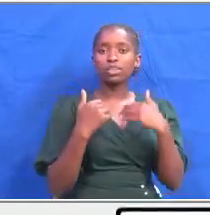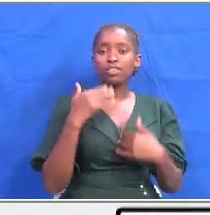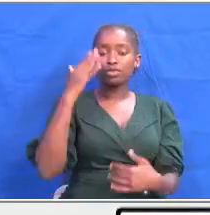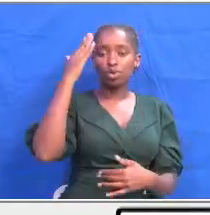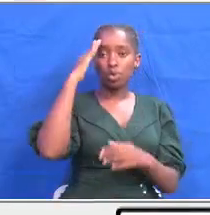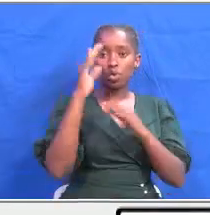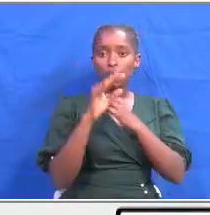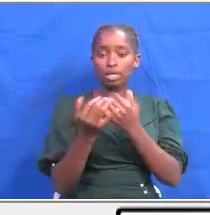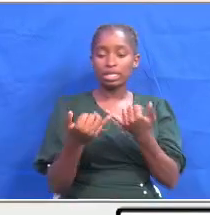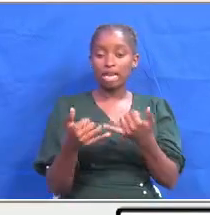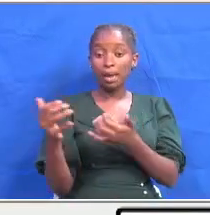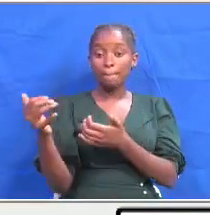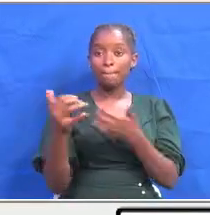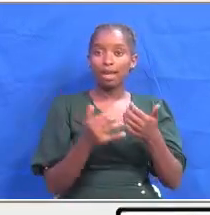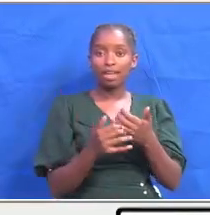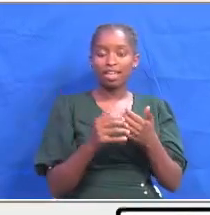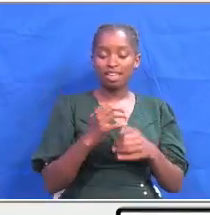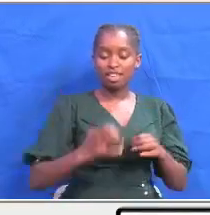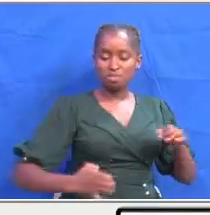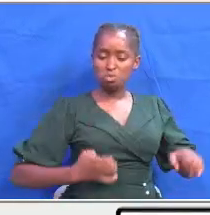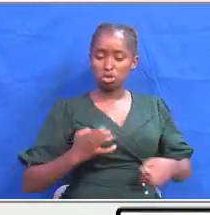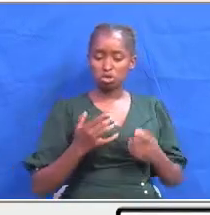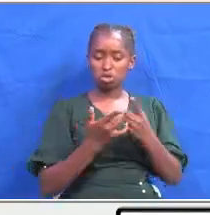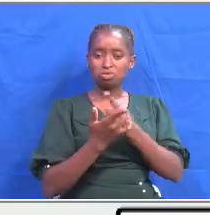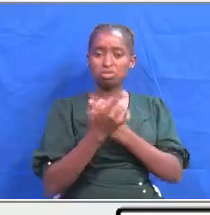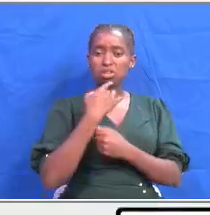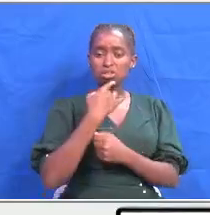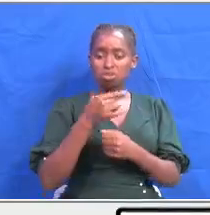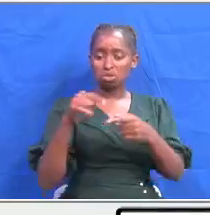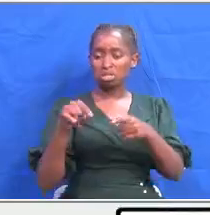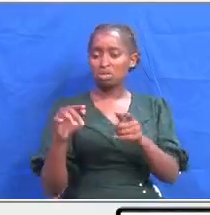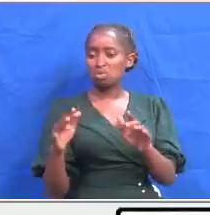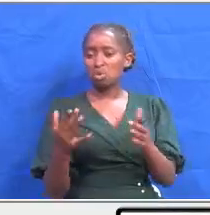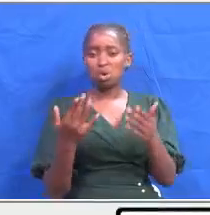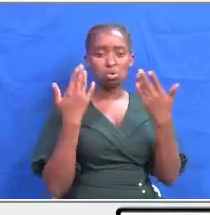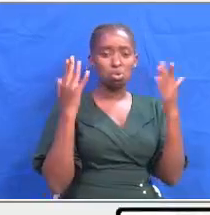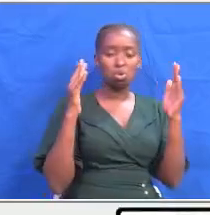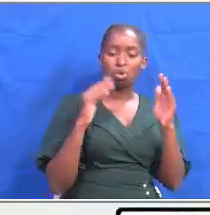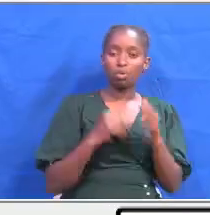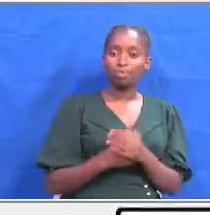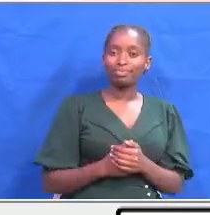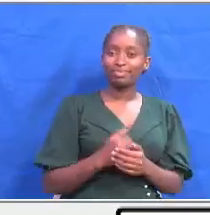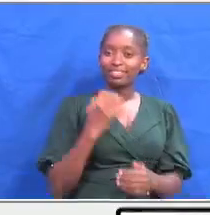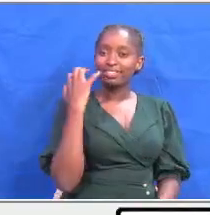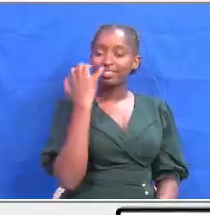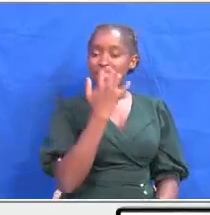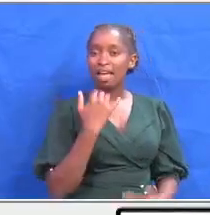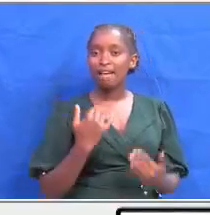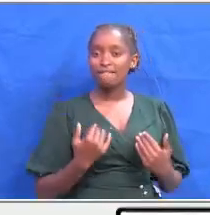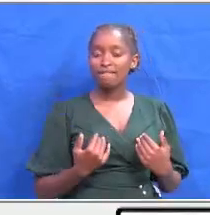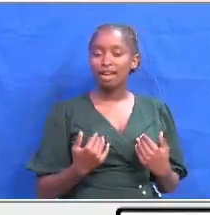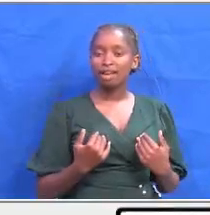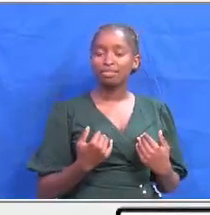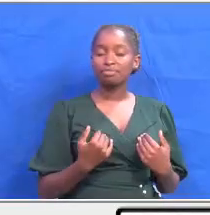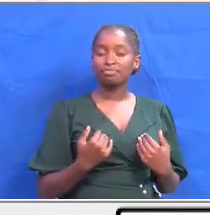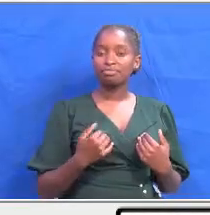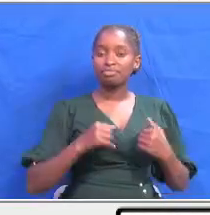more emotions at this level that, mm-hmm. oh, you are not. So regarding Gachagua is not that clean. I agree